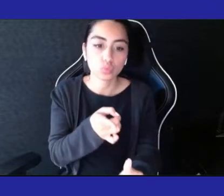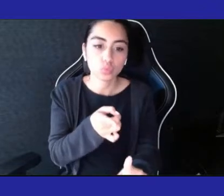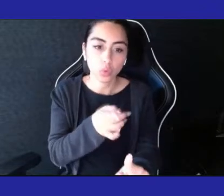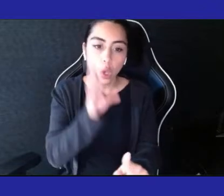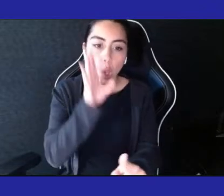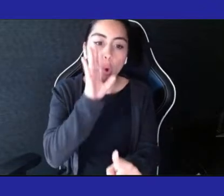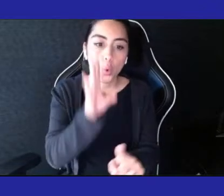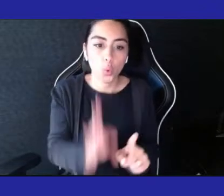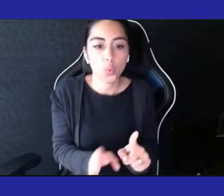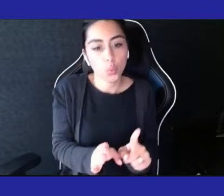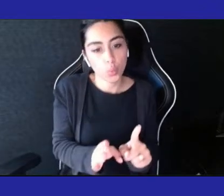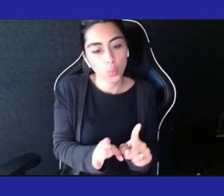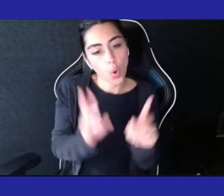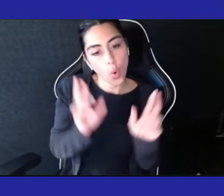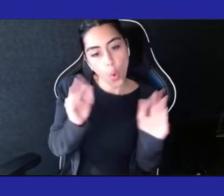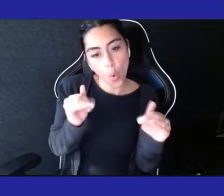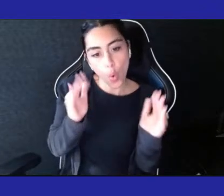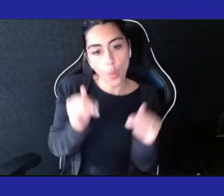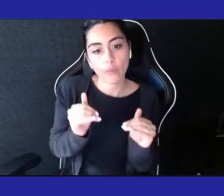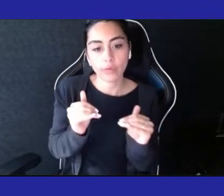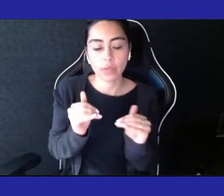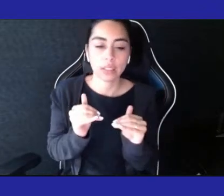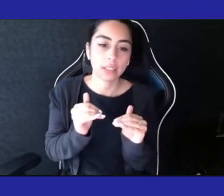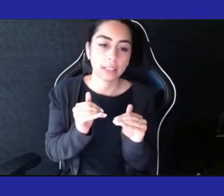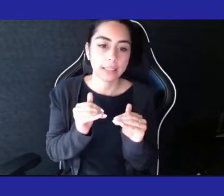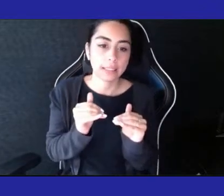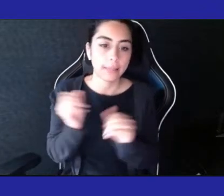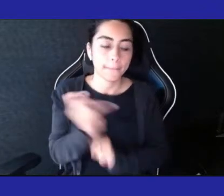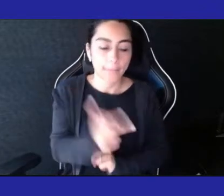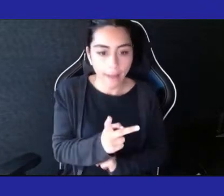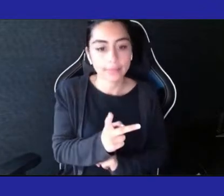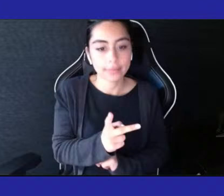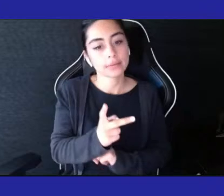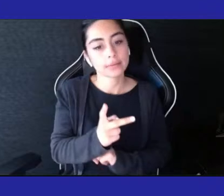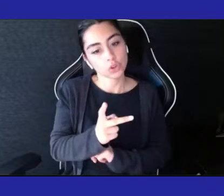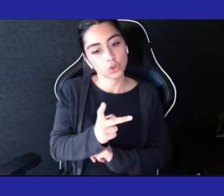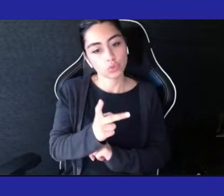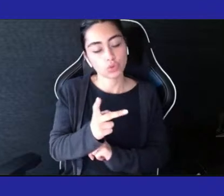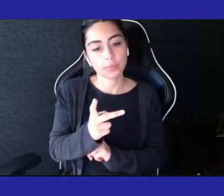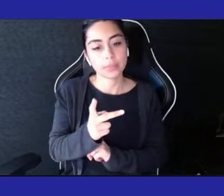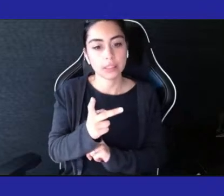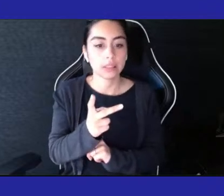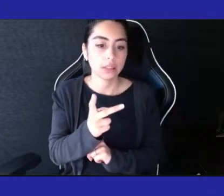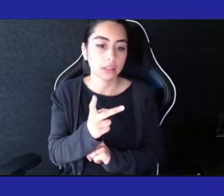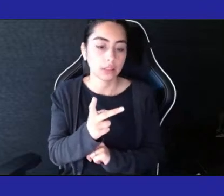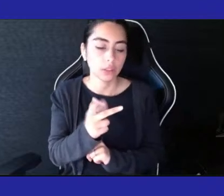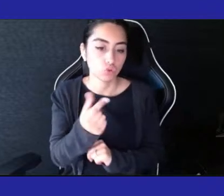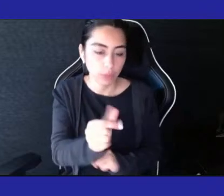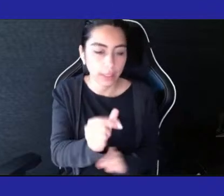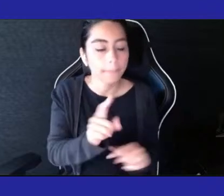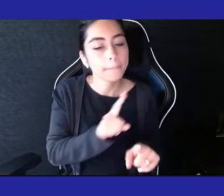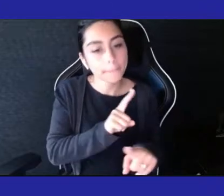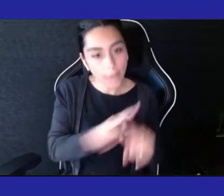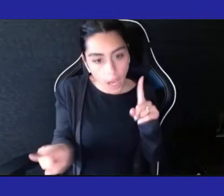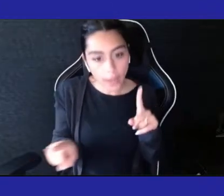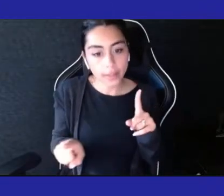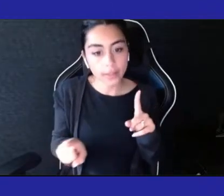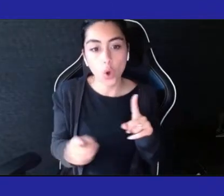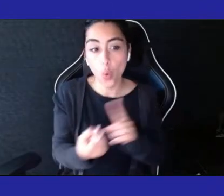red and yellow so that we continue to strive to do better here. The one that we will retire is the enterprise